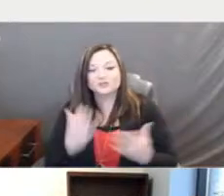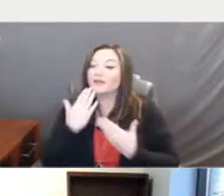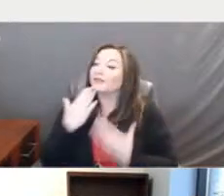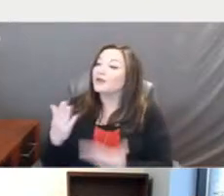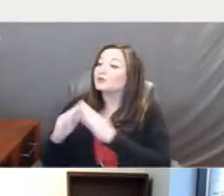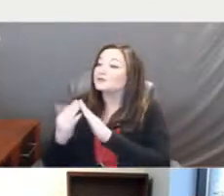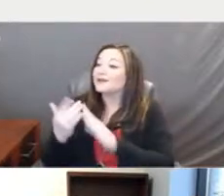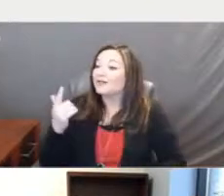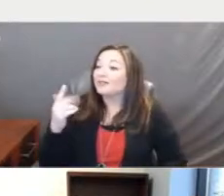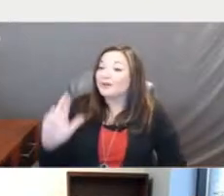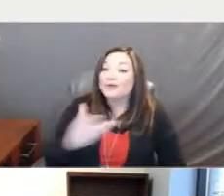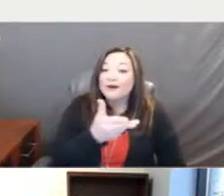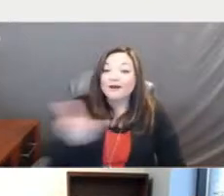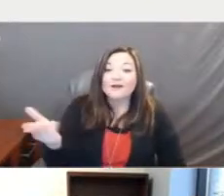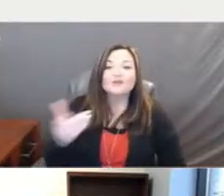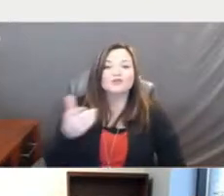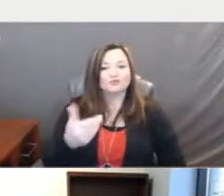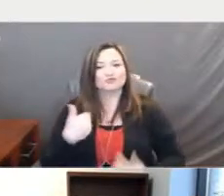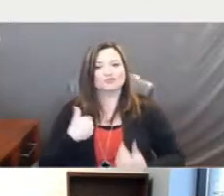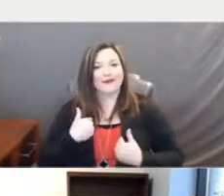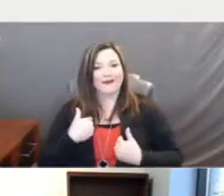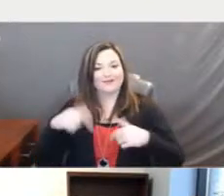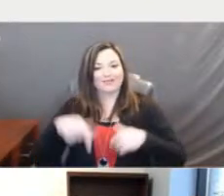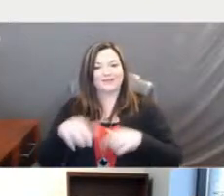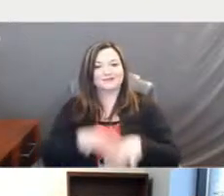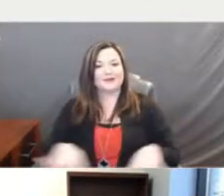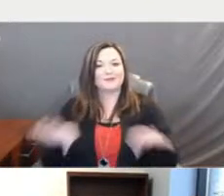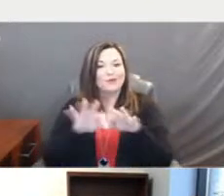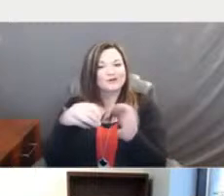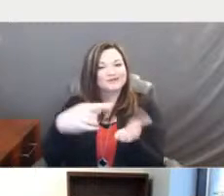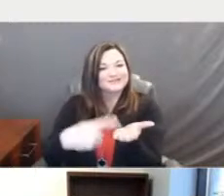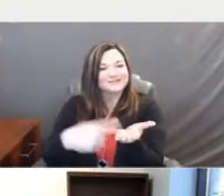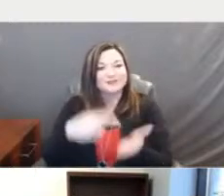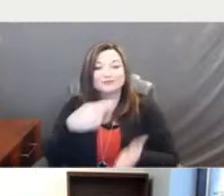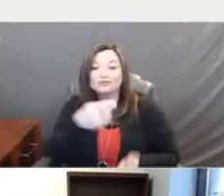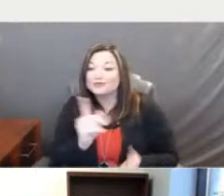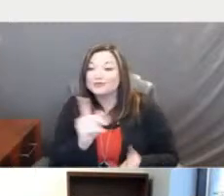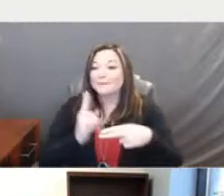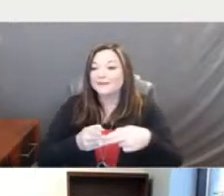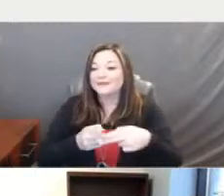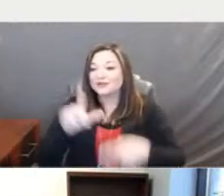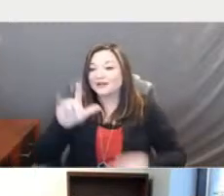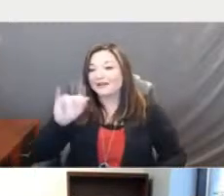for having this important discussion. You mentioned the Little Rock chapter of the Links